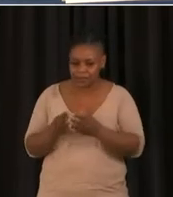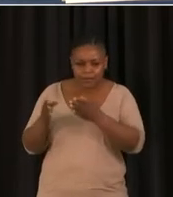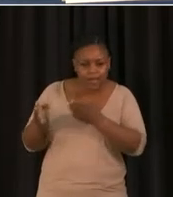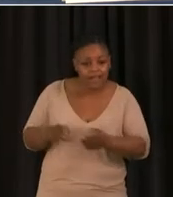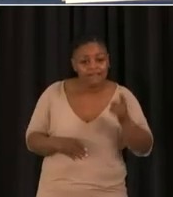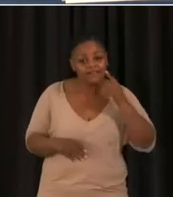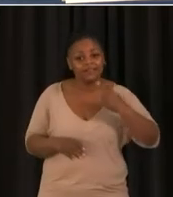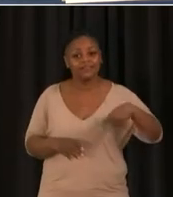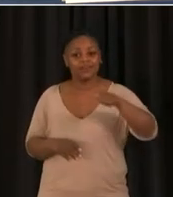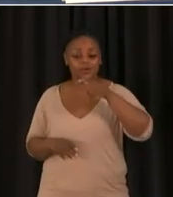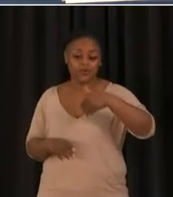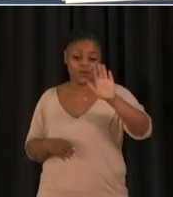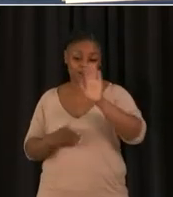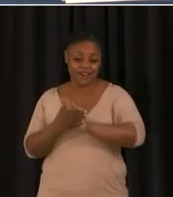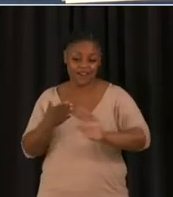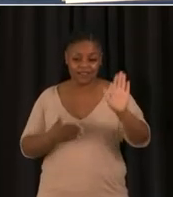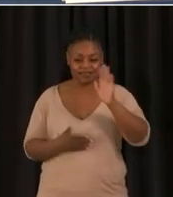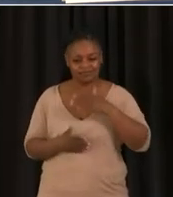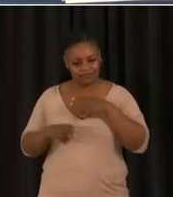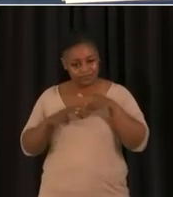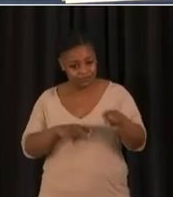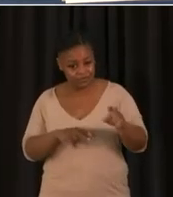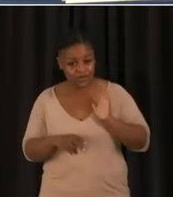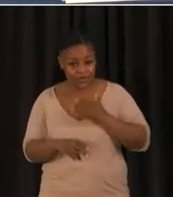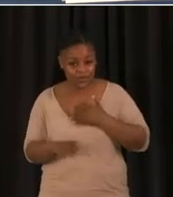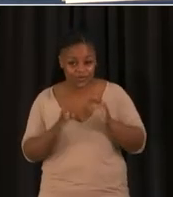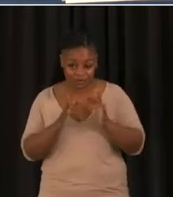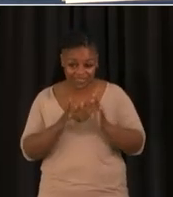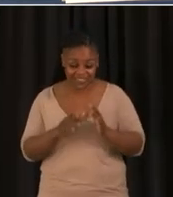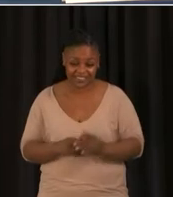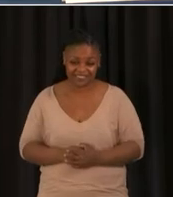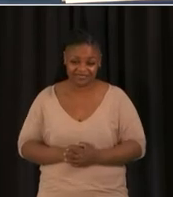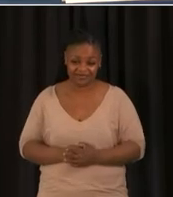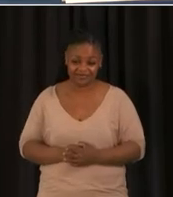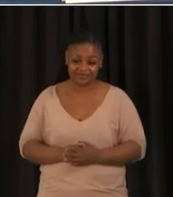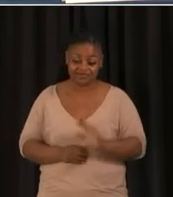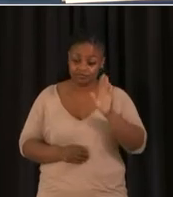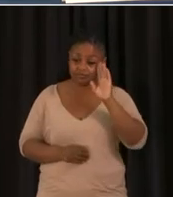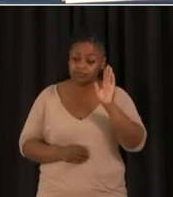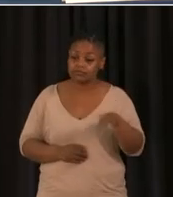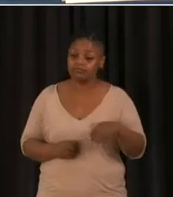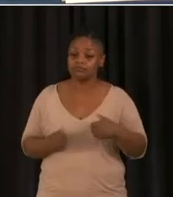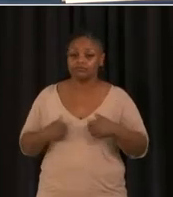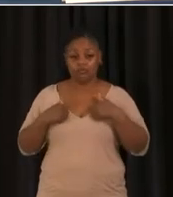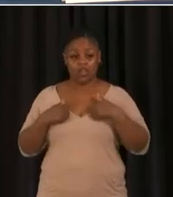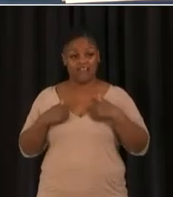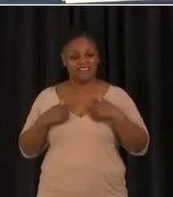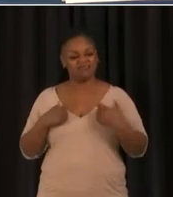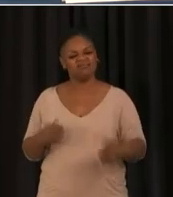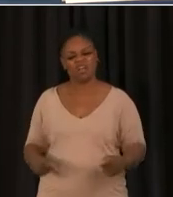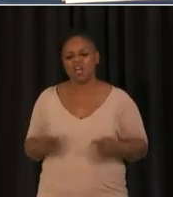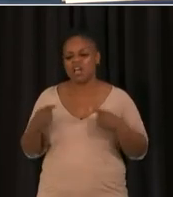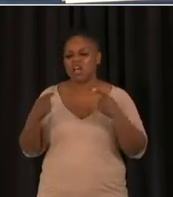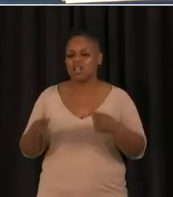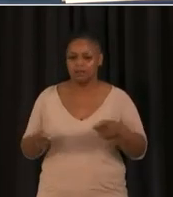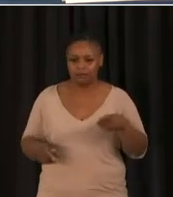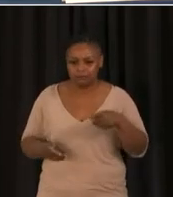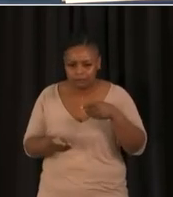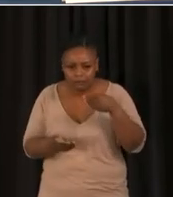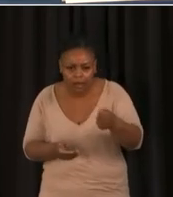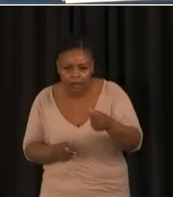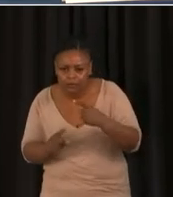managing that student loan debt, getting out of that student loan debt, and we wrap up that series this Thursday, February 25th at 4 o'clock